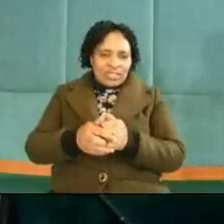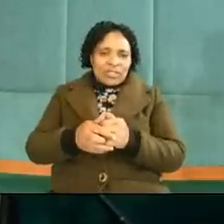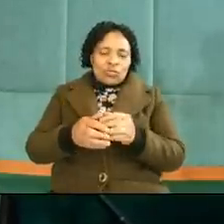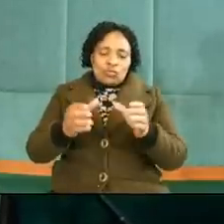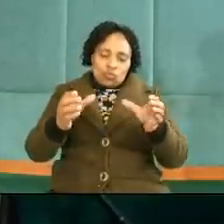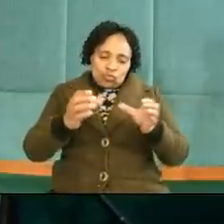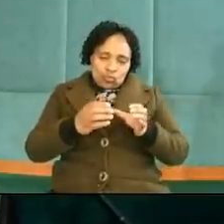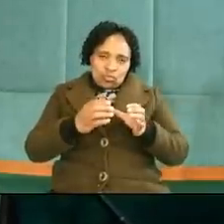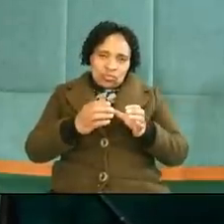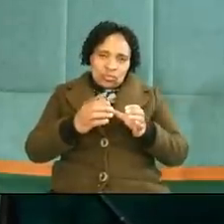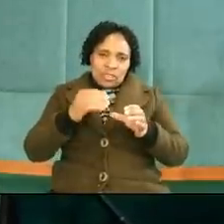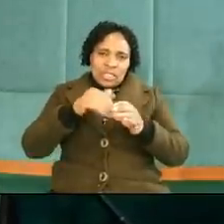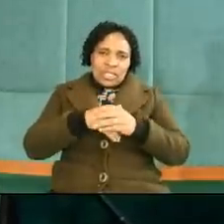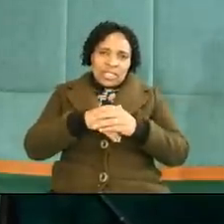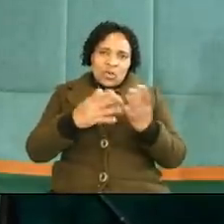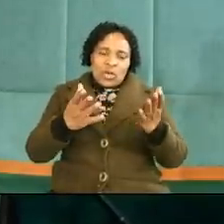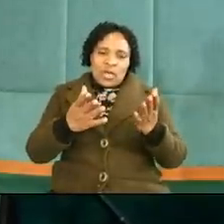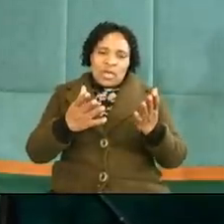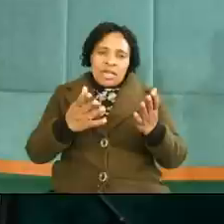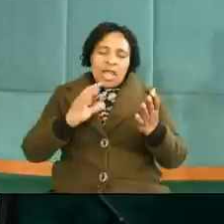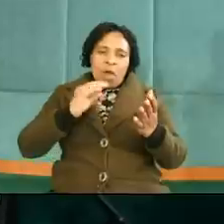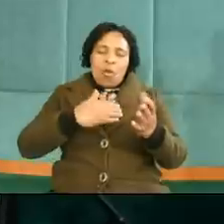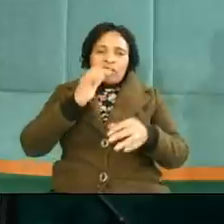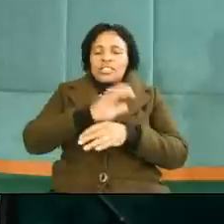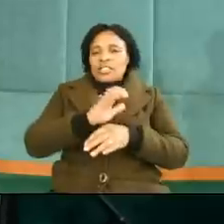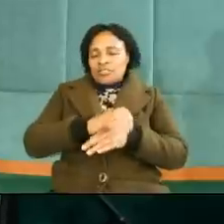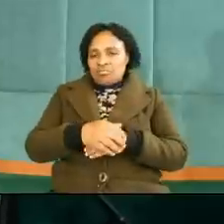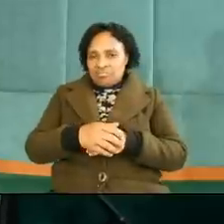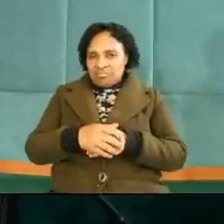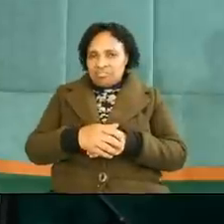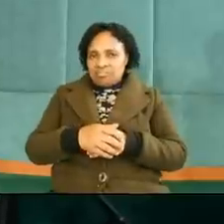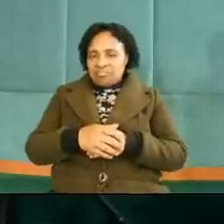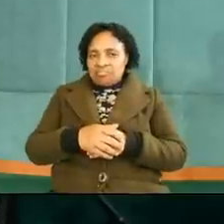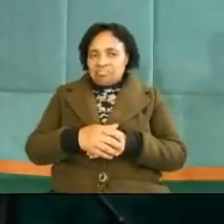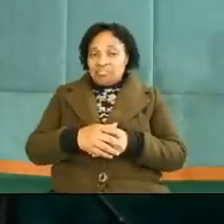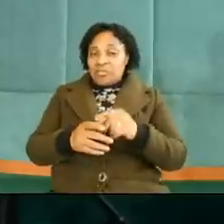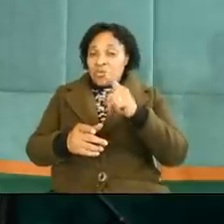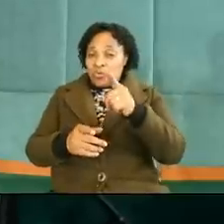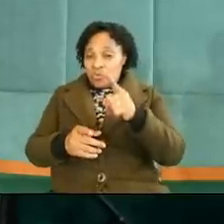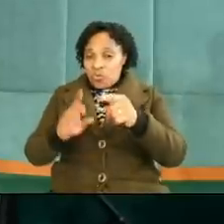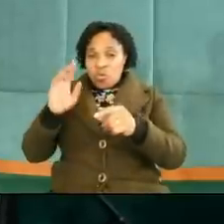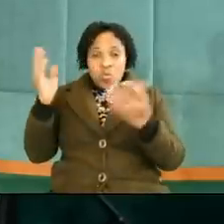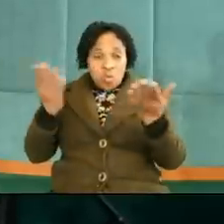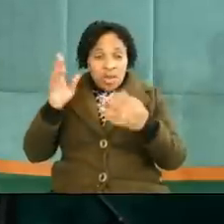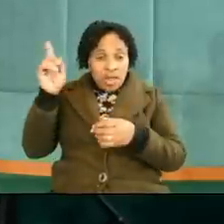contained in the four walls of our church. You in Nairobi Central,